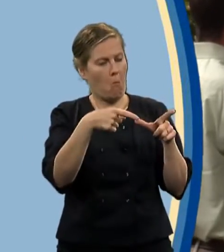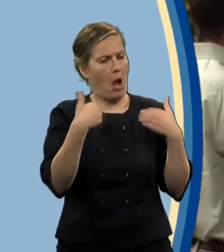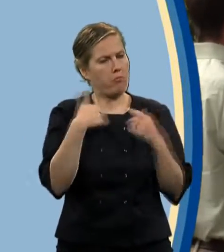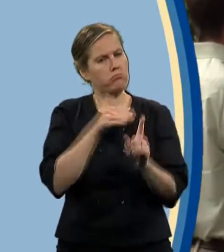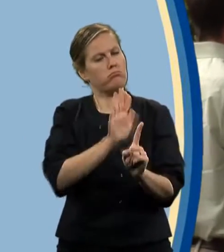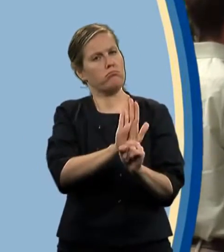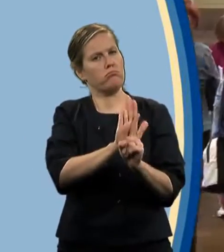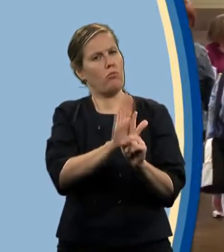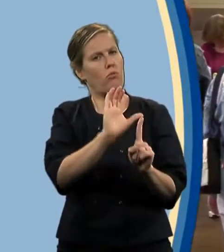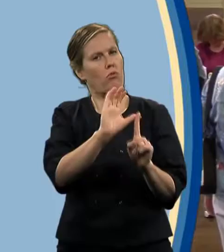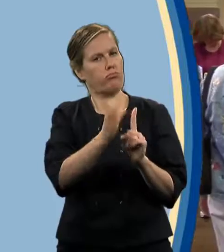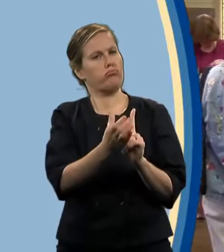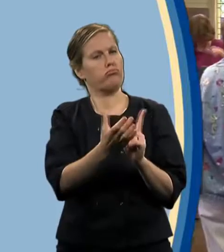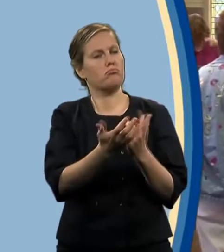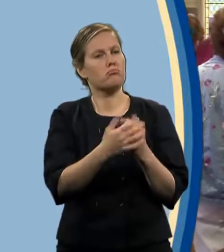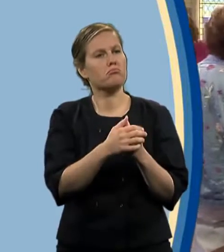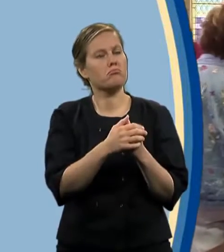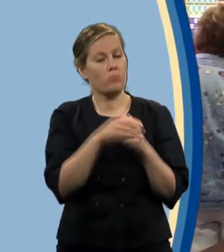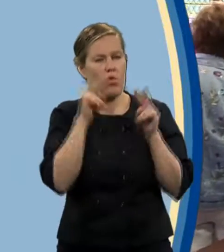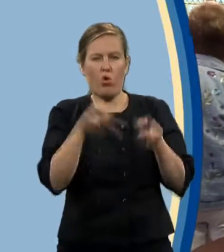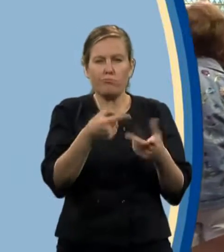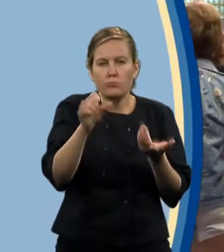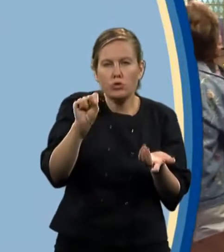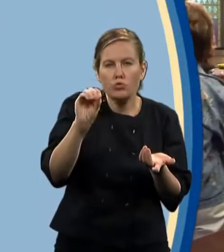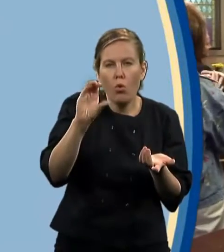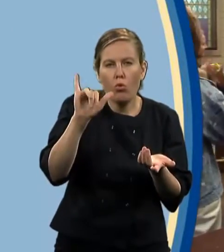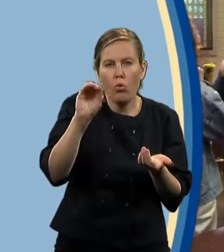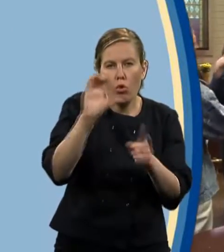social, cultural level, these are unique groups with